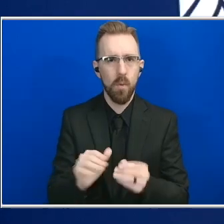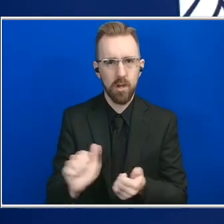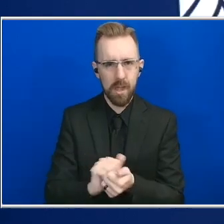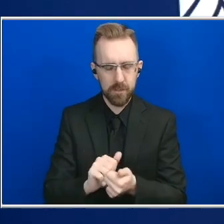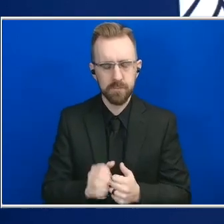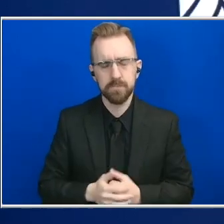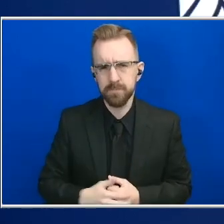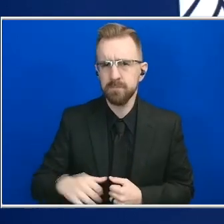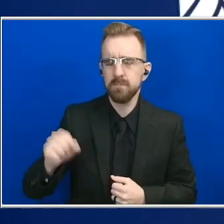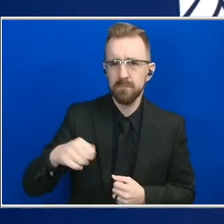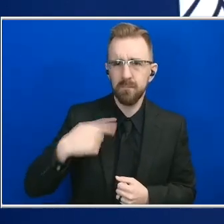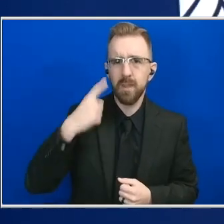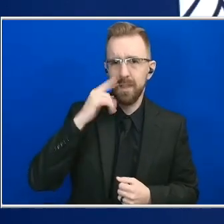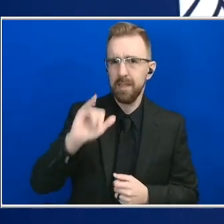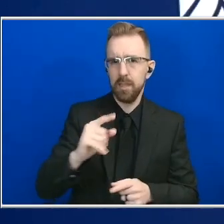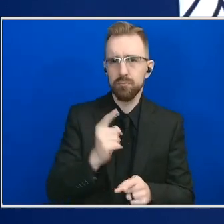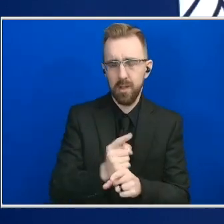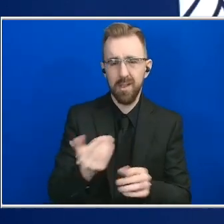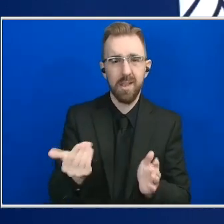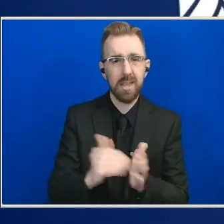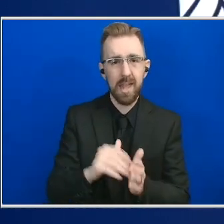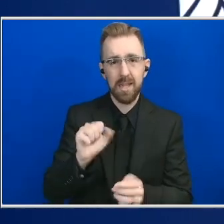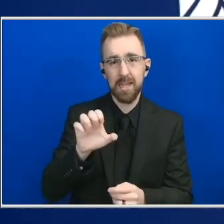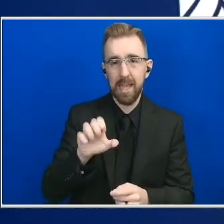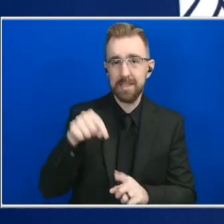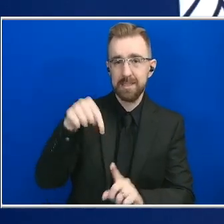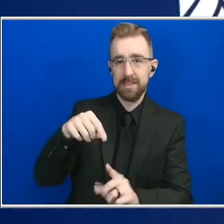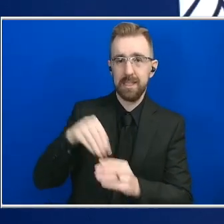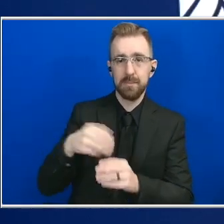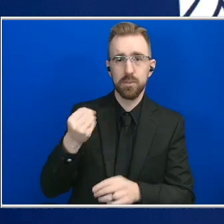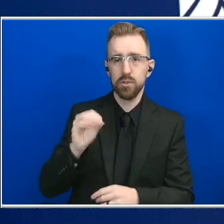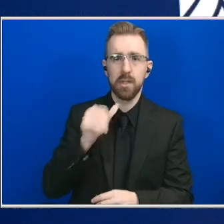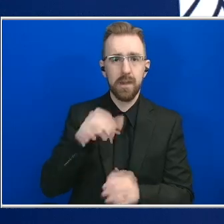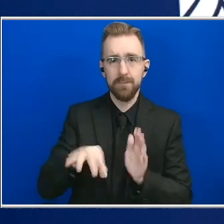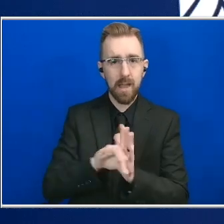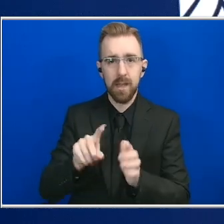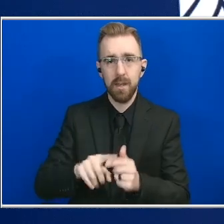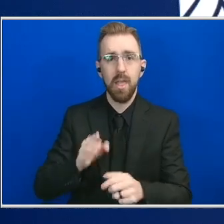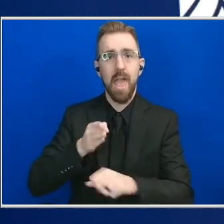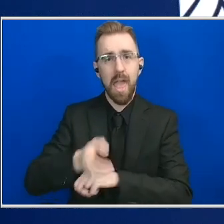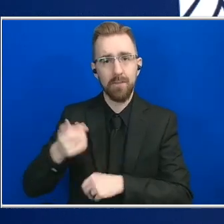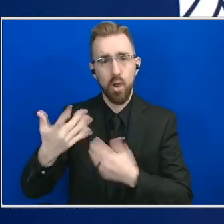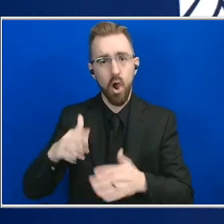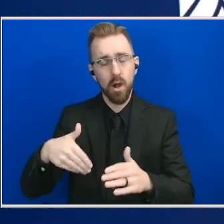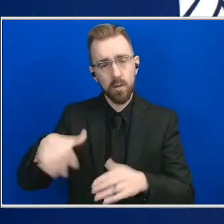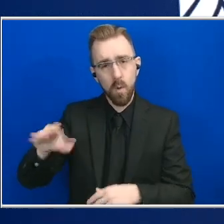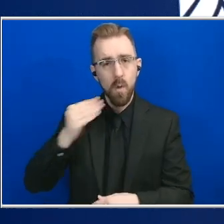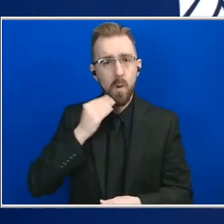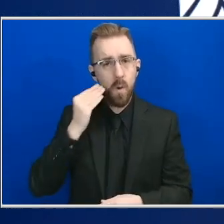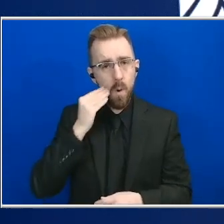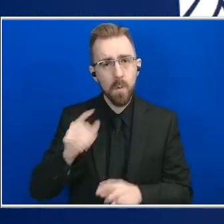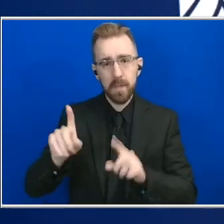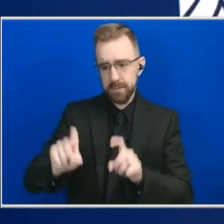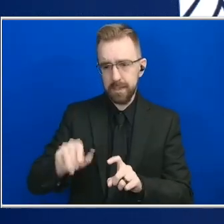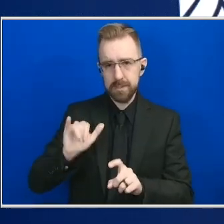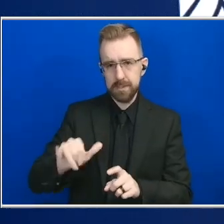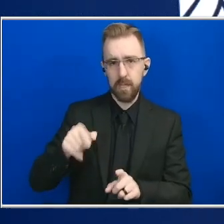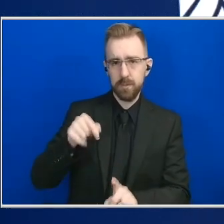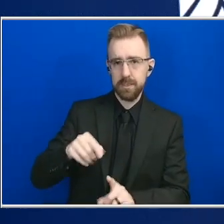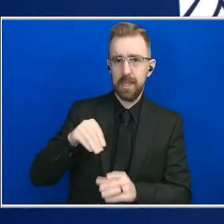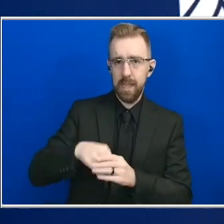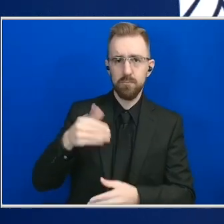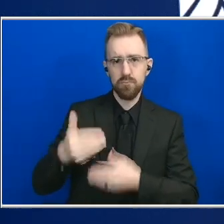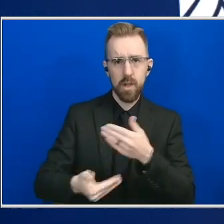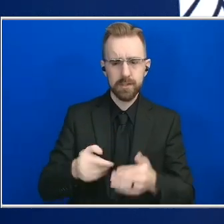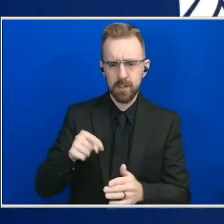that's right. I think, again, the case in Missouri, they didn't find it until after the patient had already gone home and they had done some testing that was in process prior to that patient